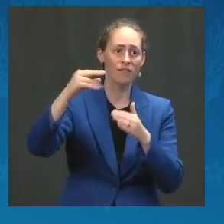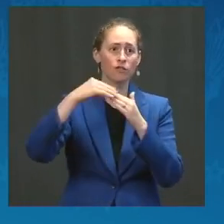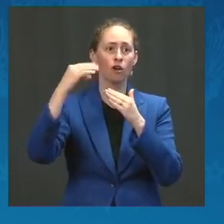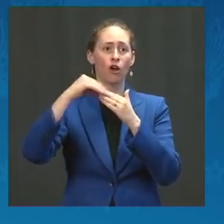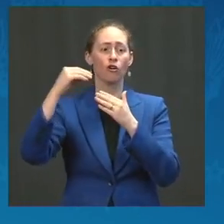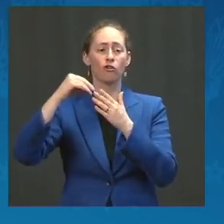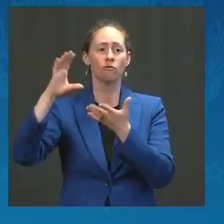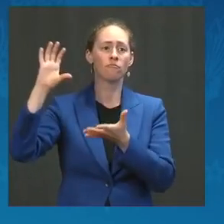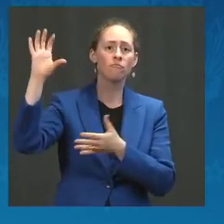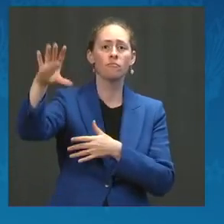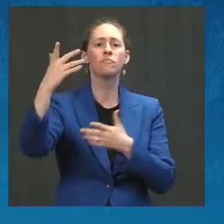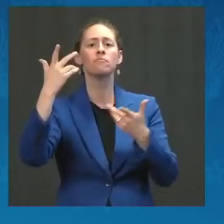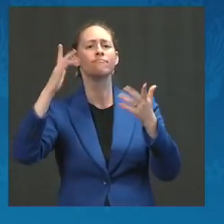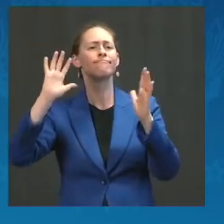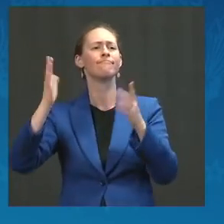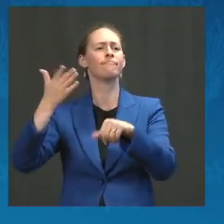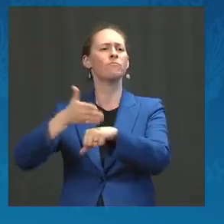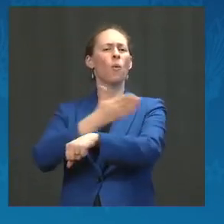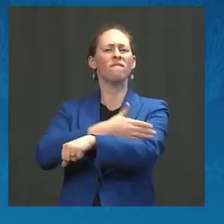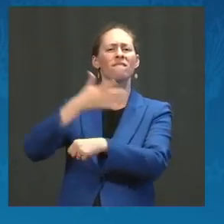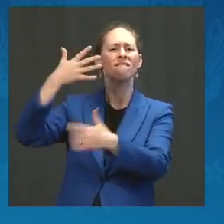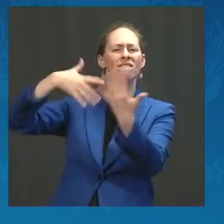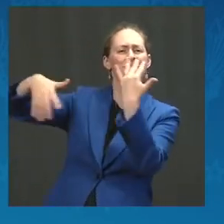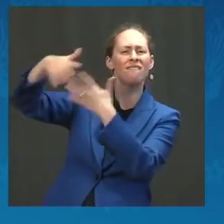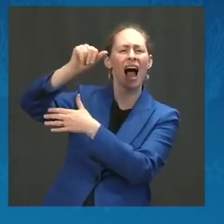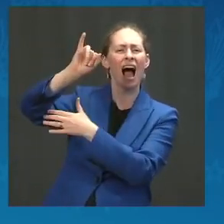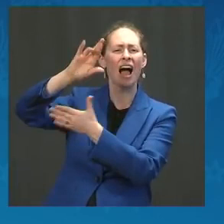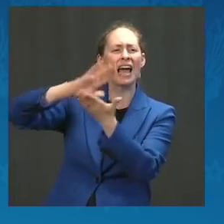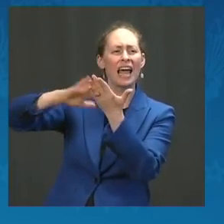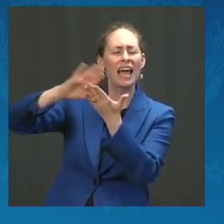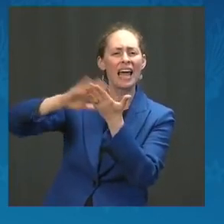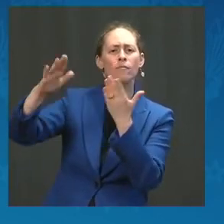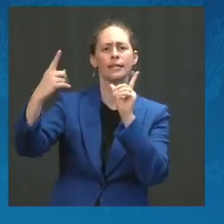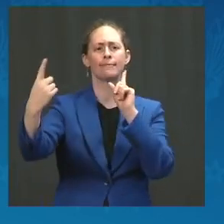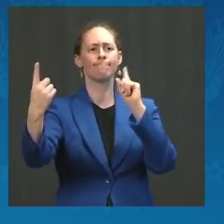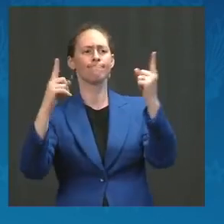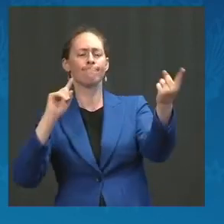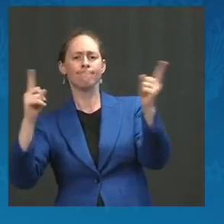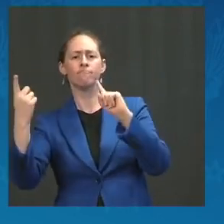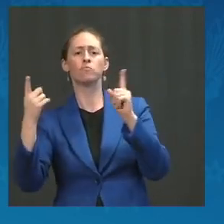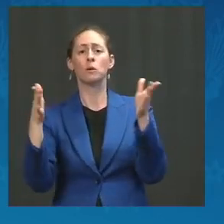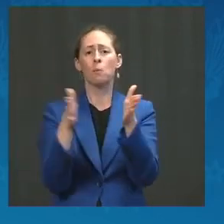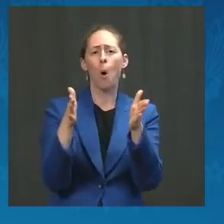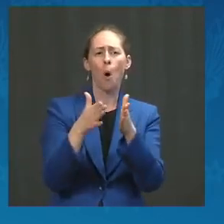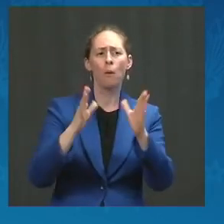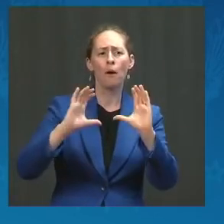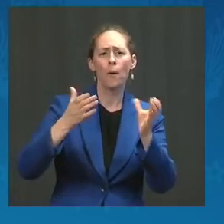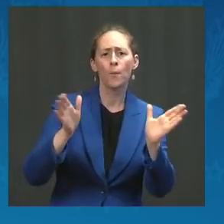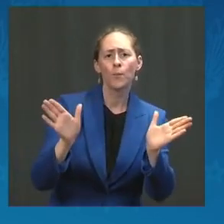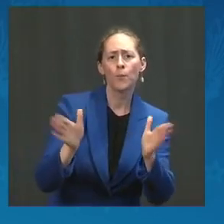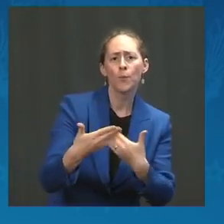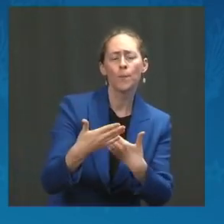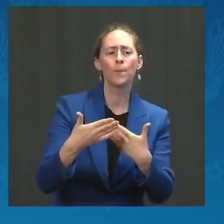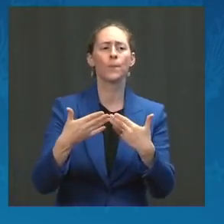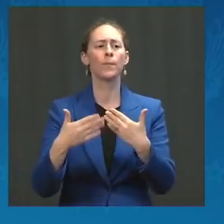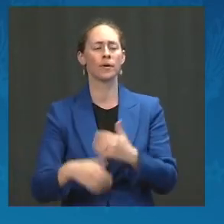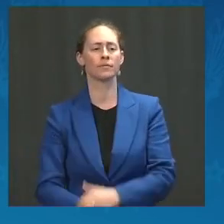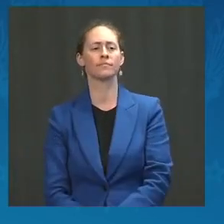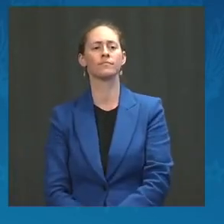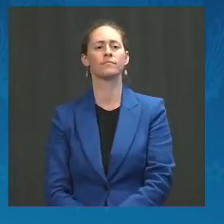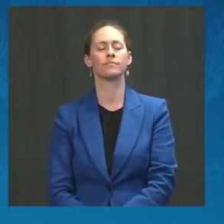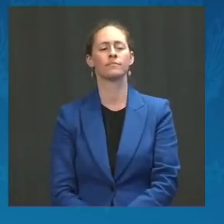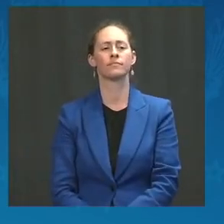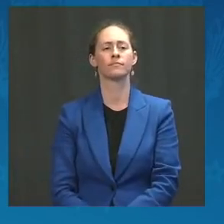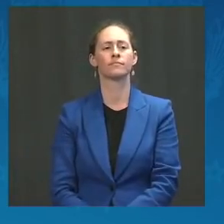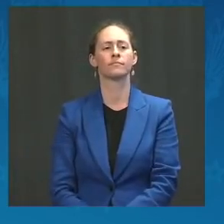social distancing, and other measures. In March, when vaccinations were scarce, I prioritized teachers and